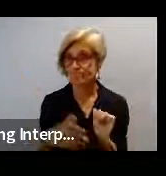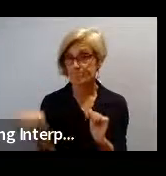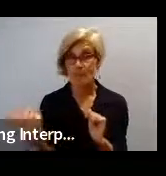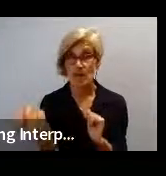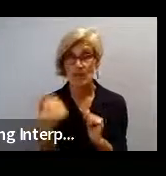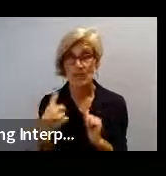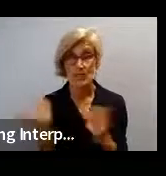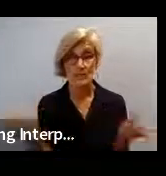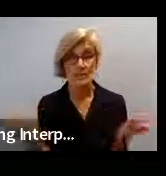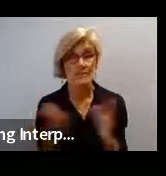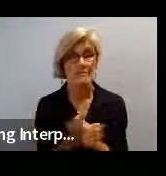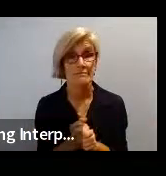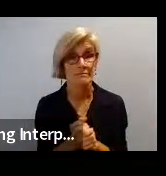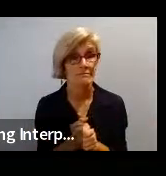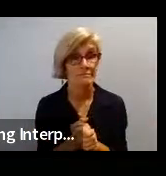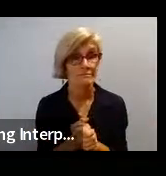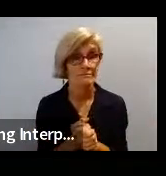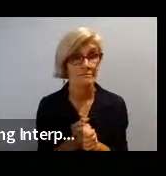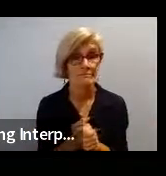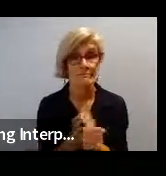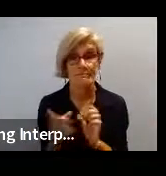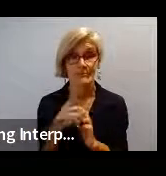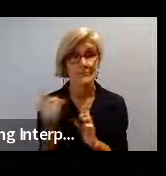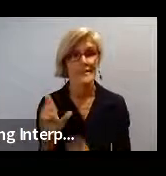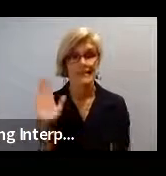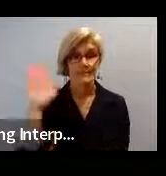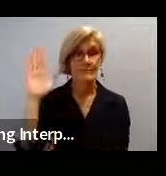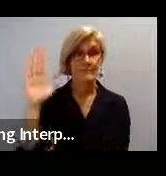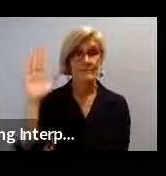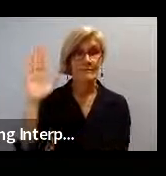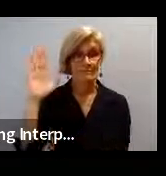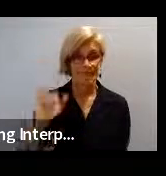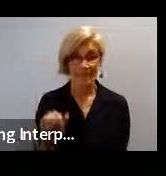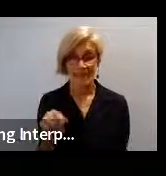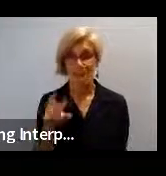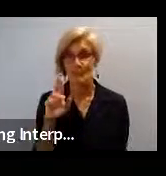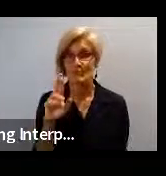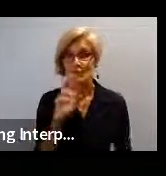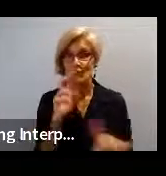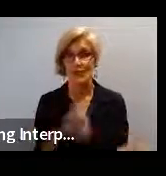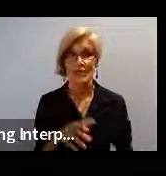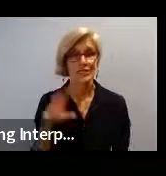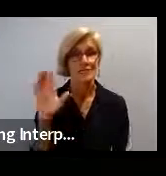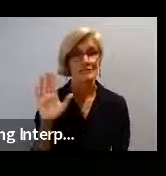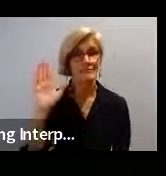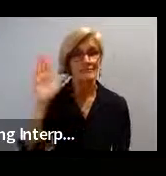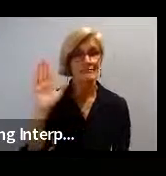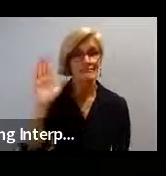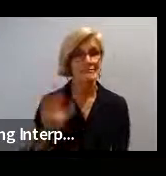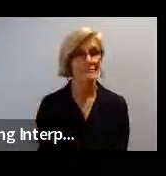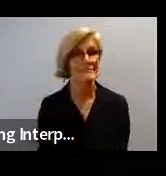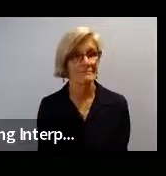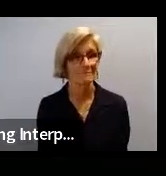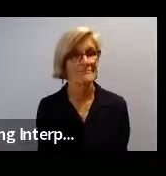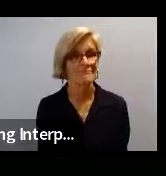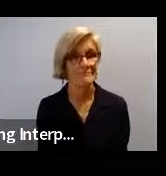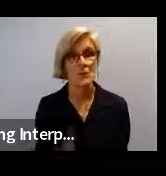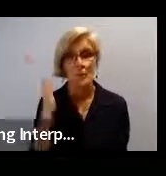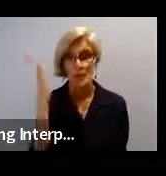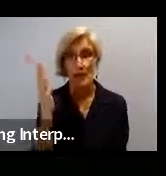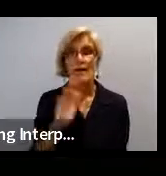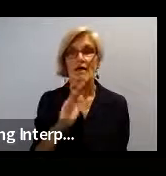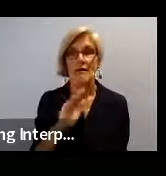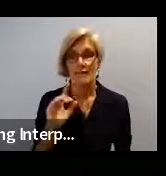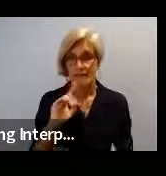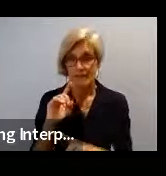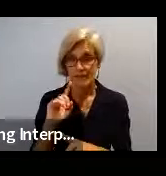questions have come up. You can just use the raised hand feature. We're going to ask, we'll take the questions in the order